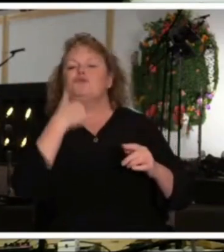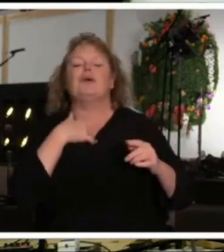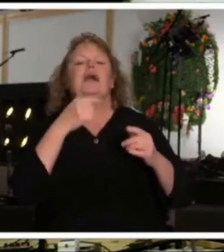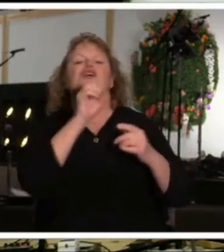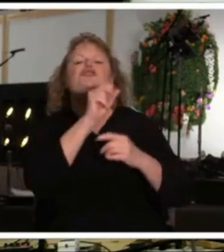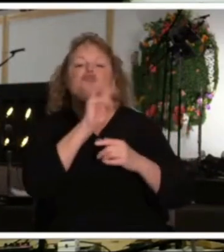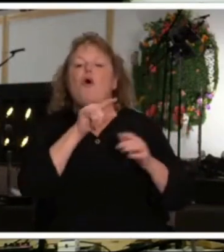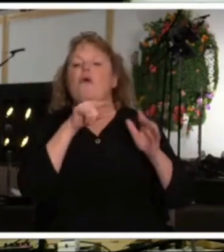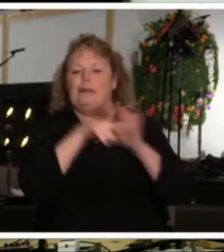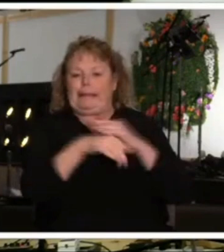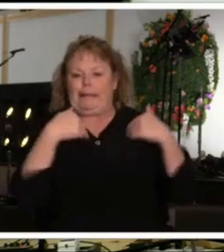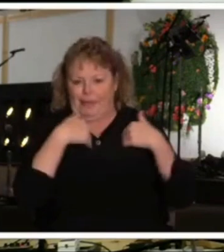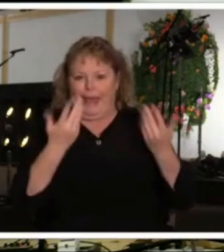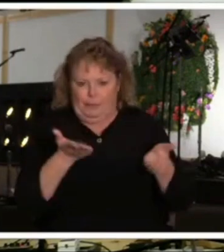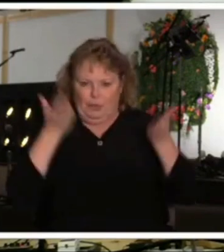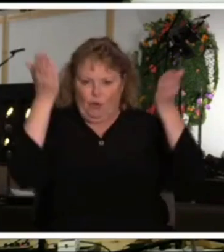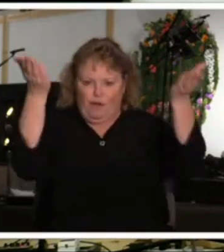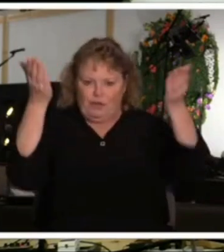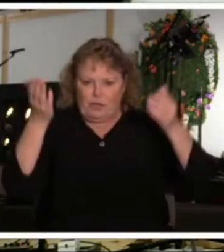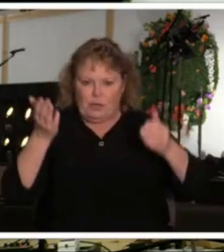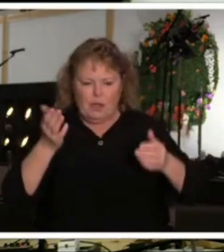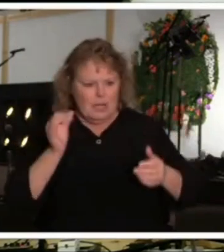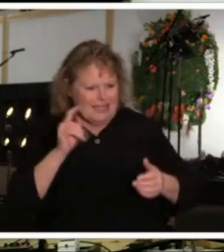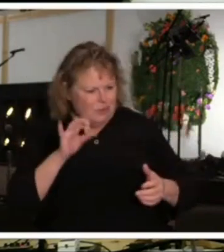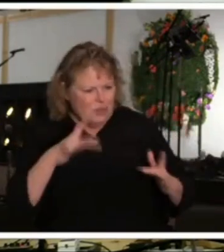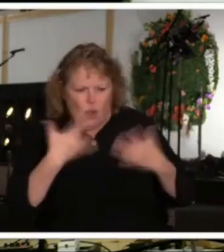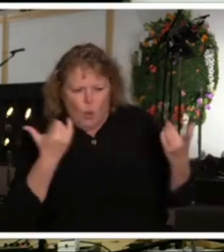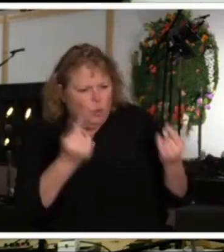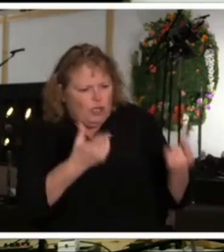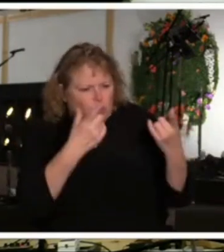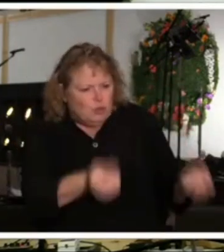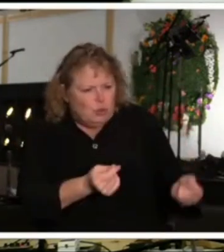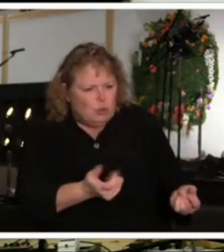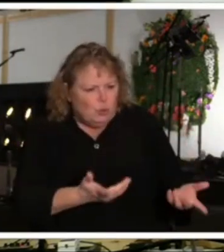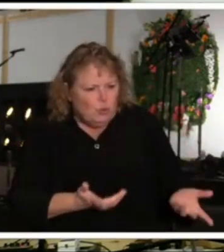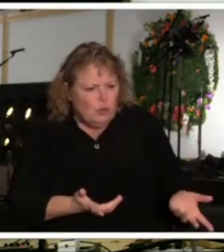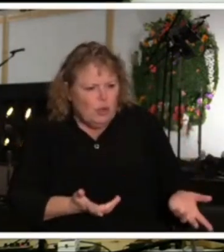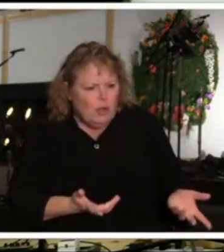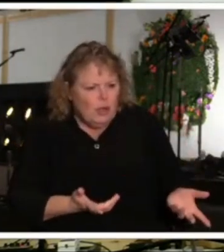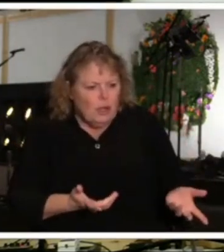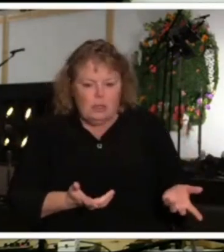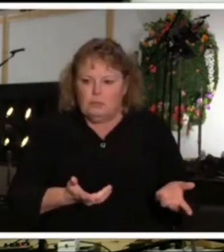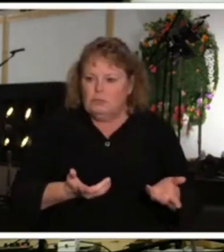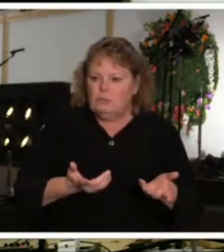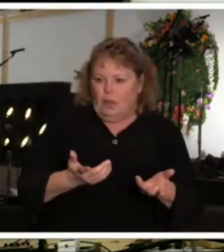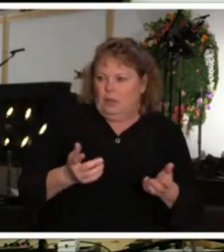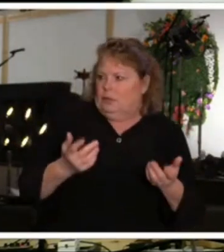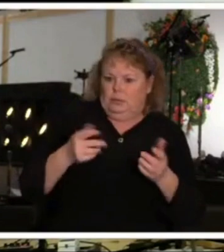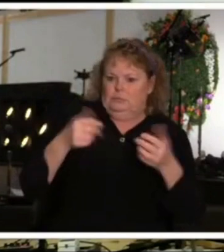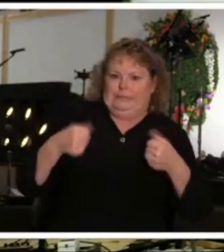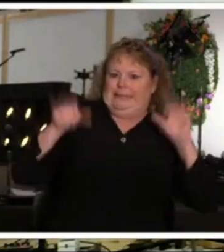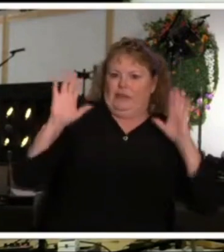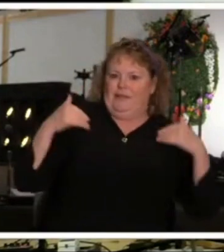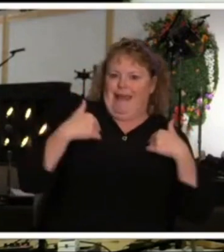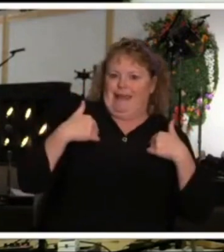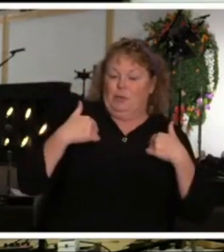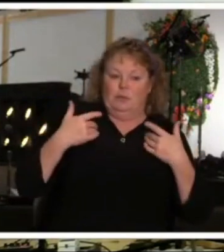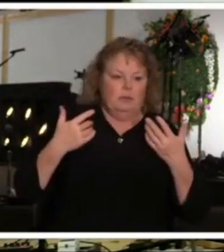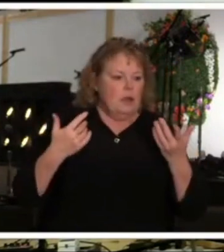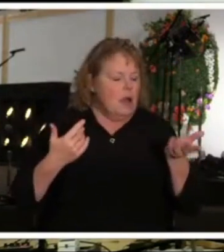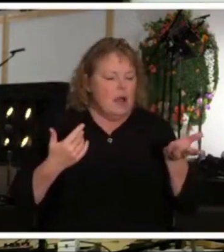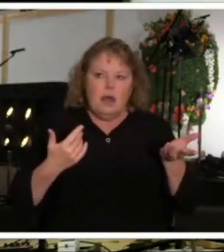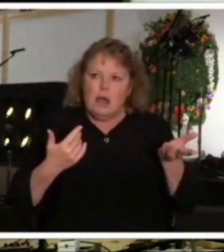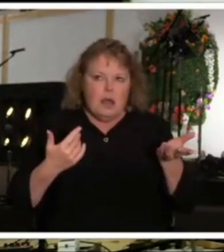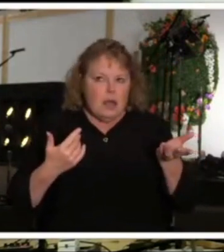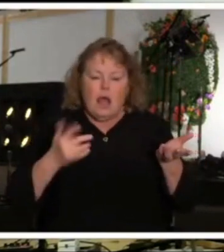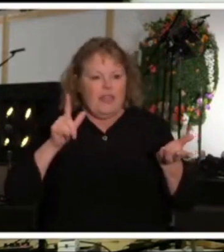when I saw that the people were scattering from me, and that you did not come within the days appointed, and that the Philistines had mustered at